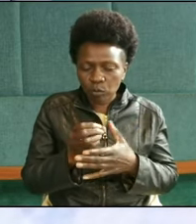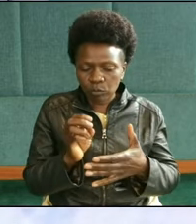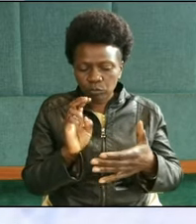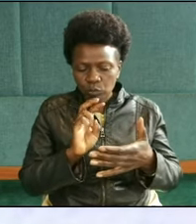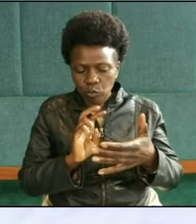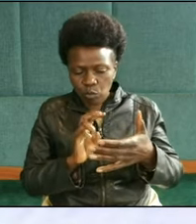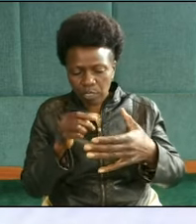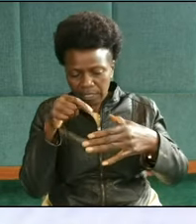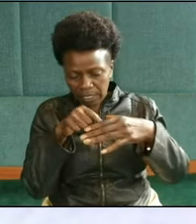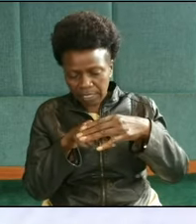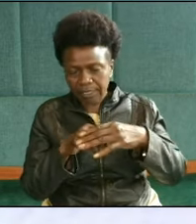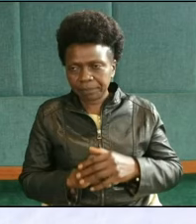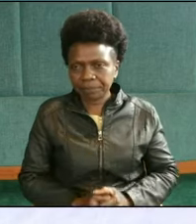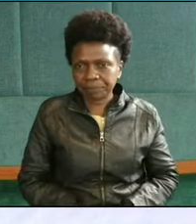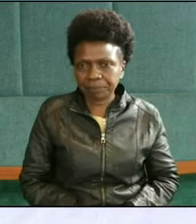inside."